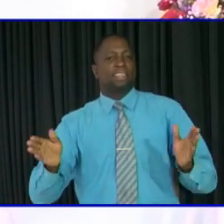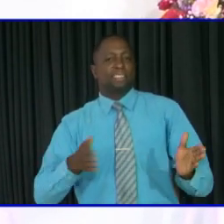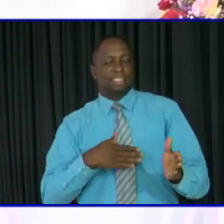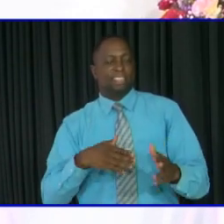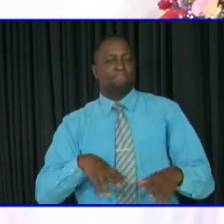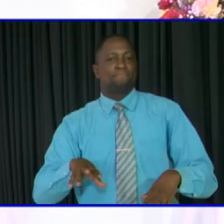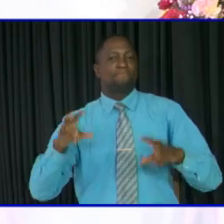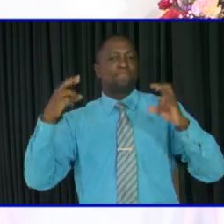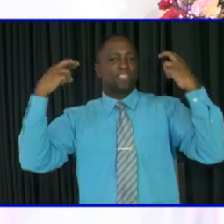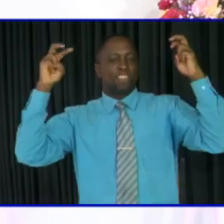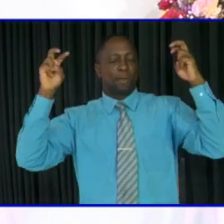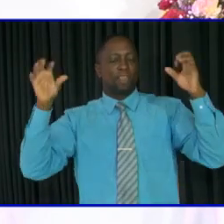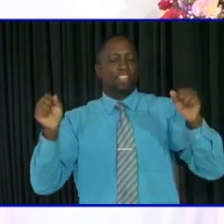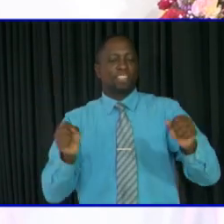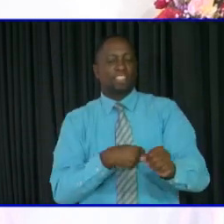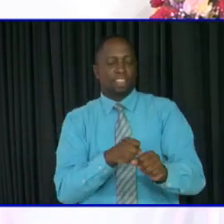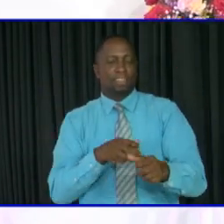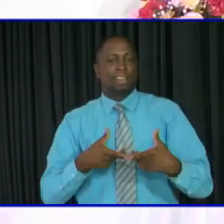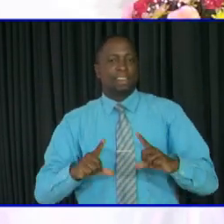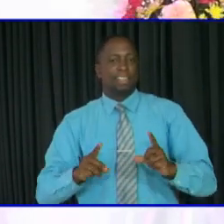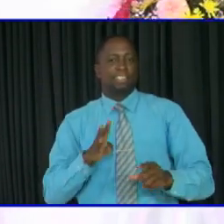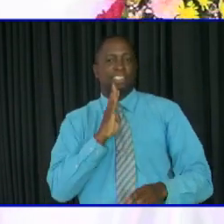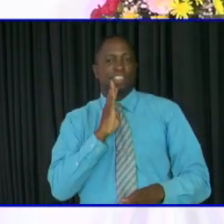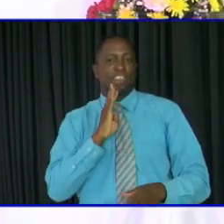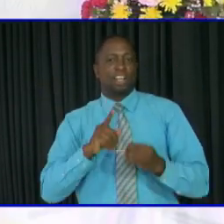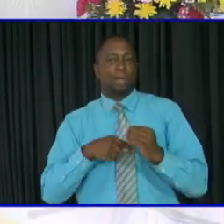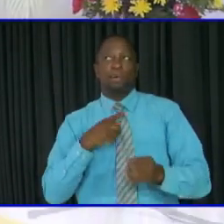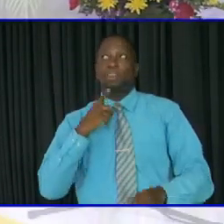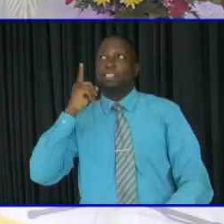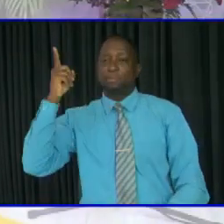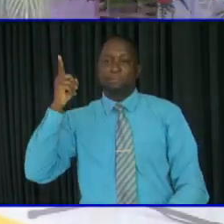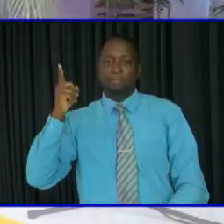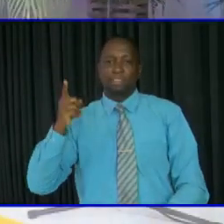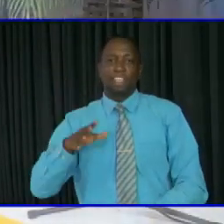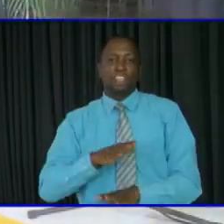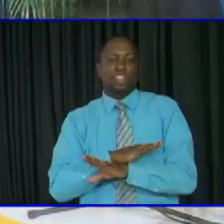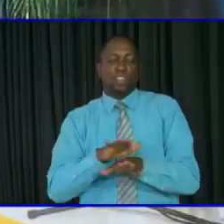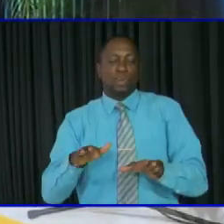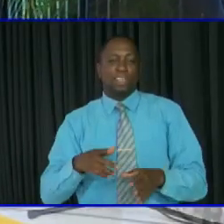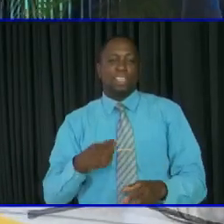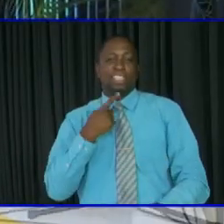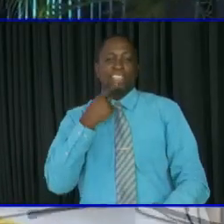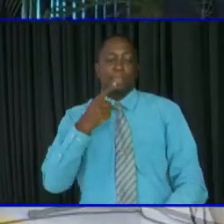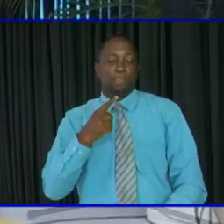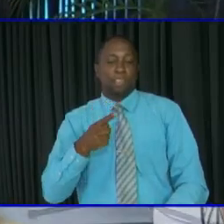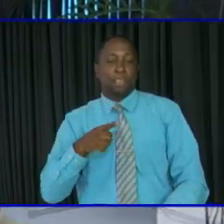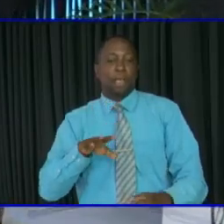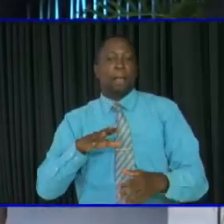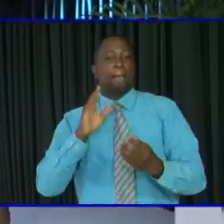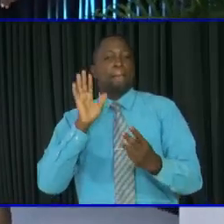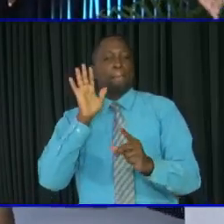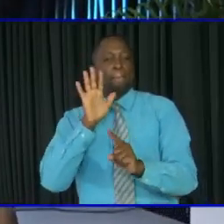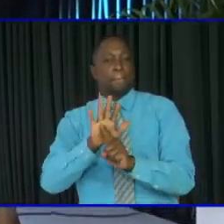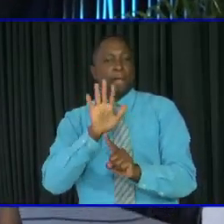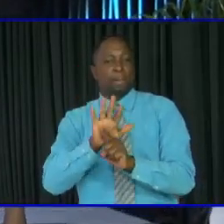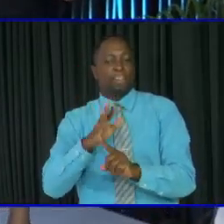praise. Let's talk about him. Don't tell me about the popular